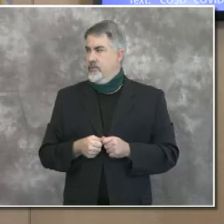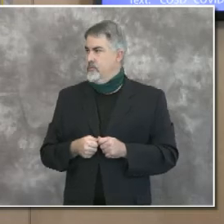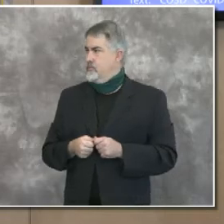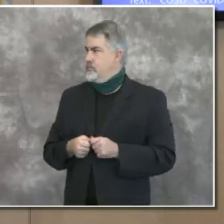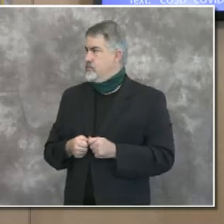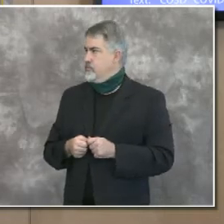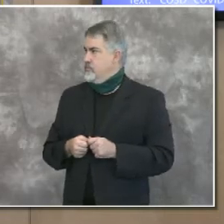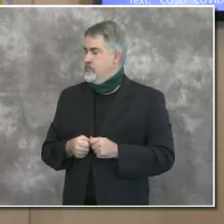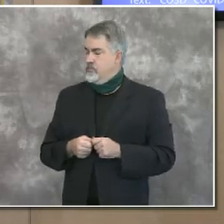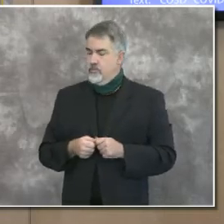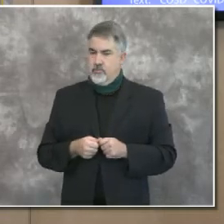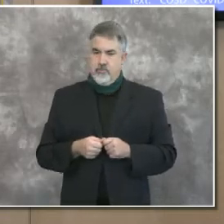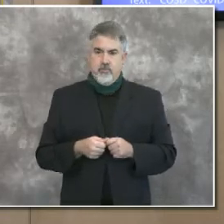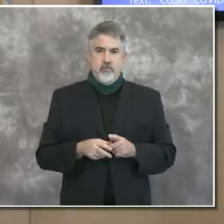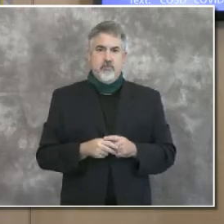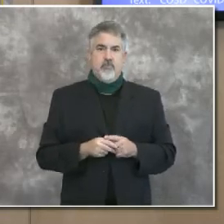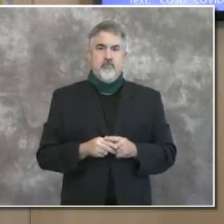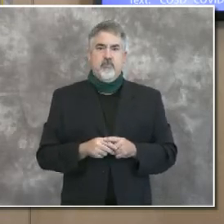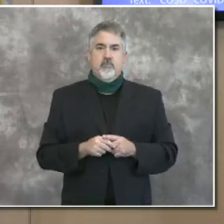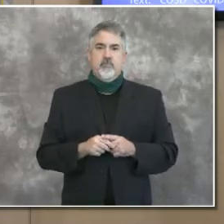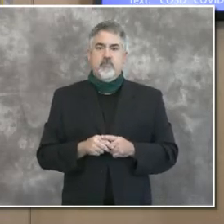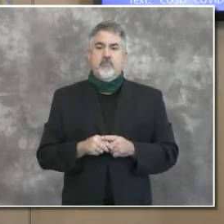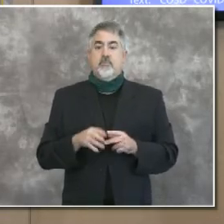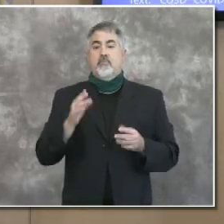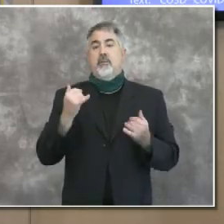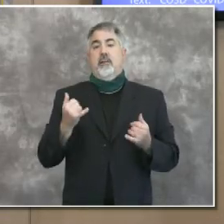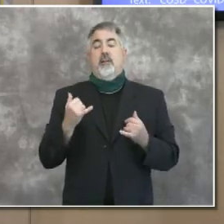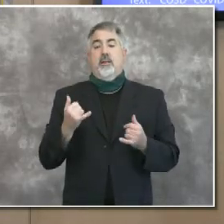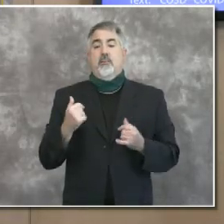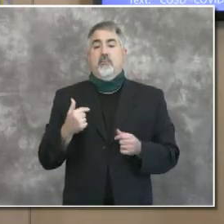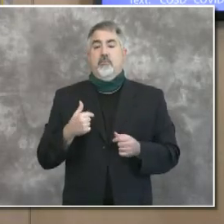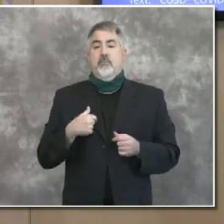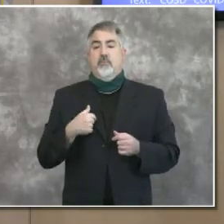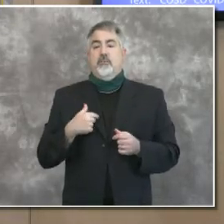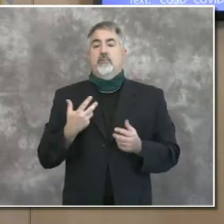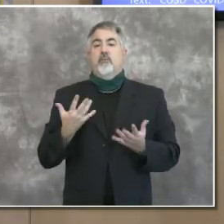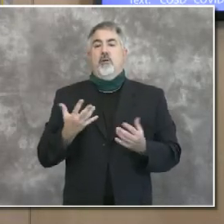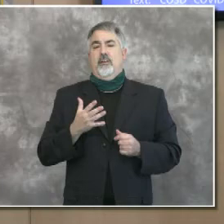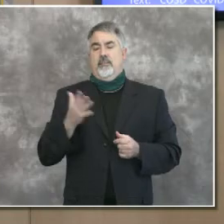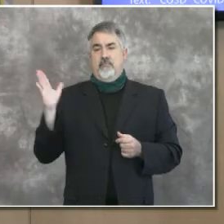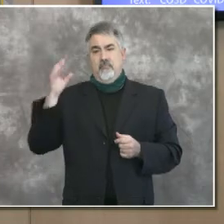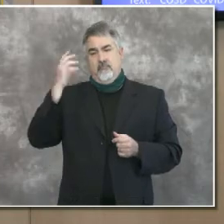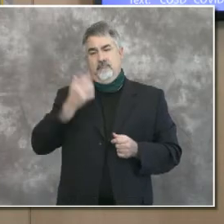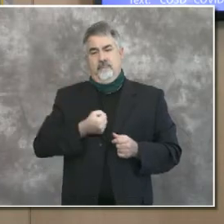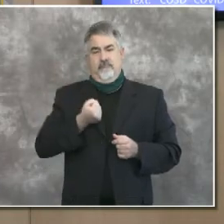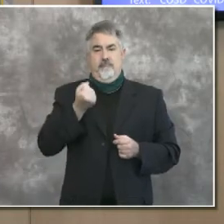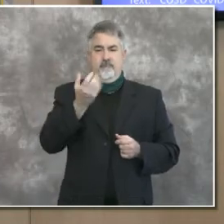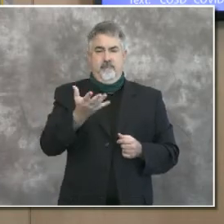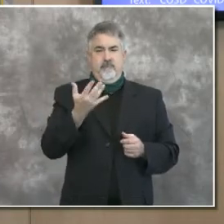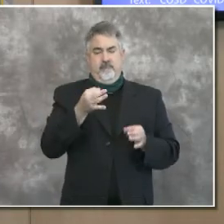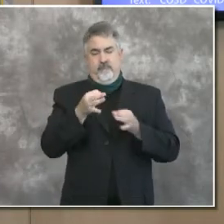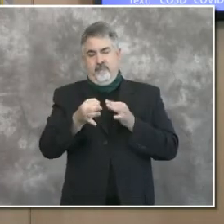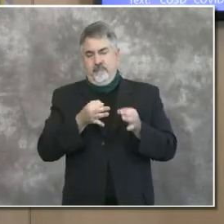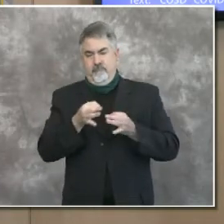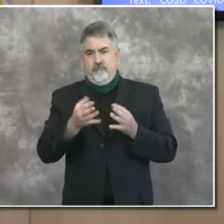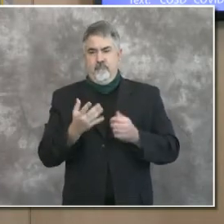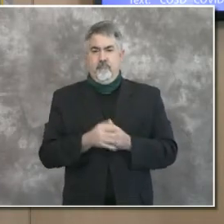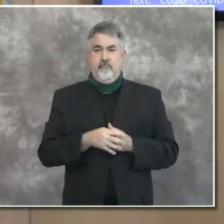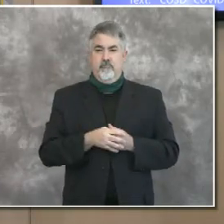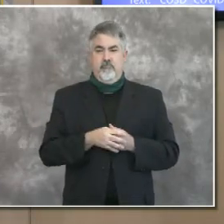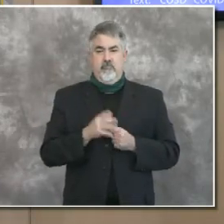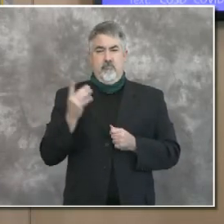Having shared a couple things from the mind, I'd like to now close with just, if I may, a couple thoughts from the